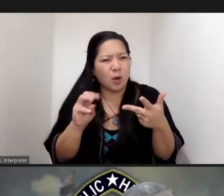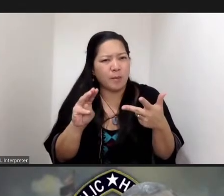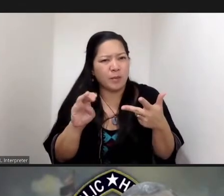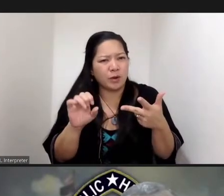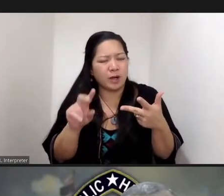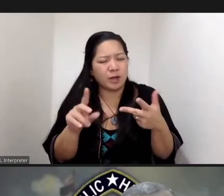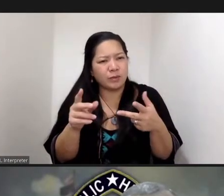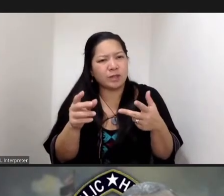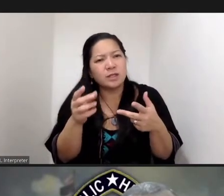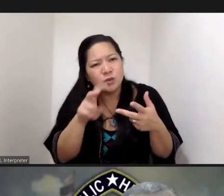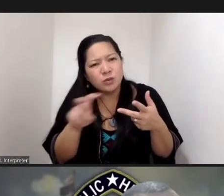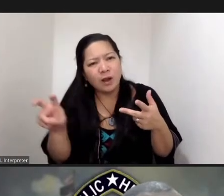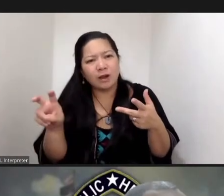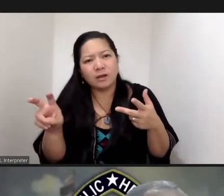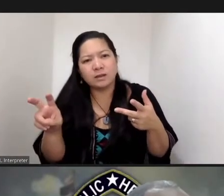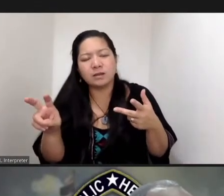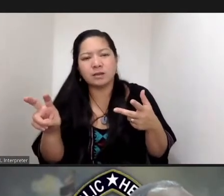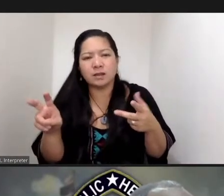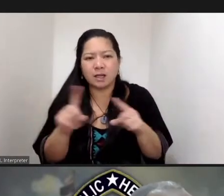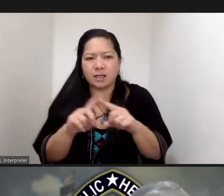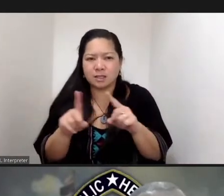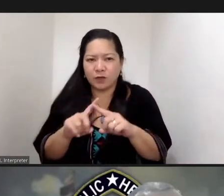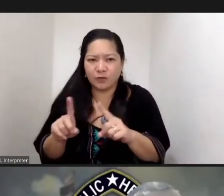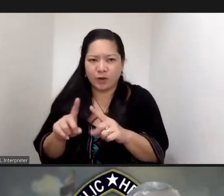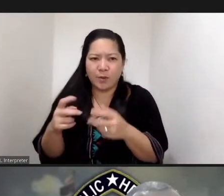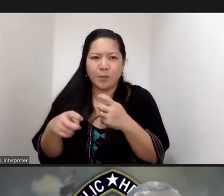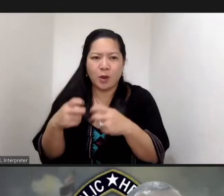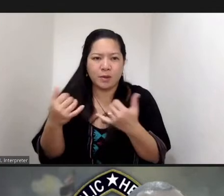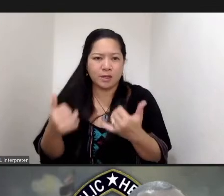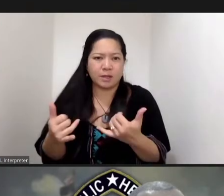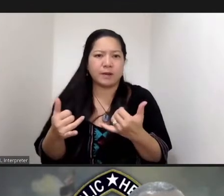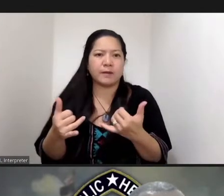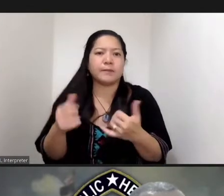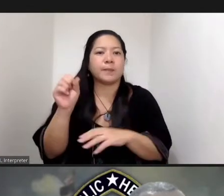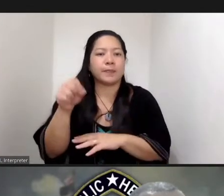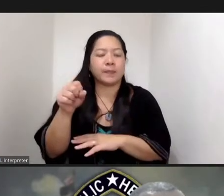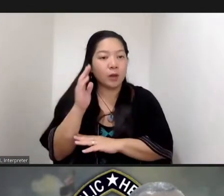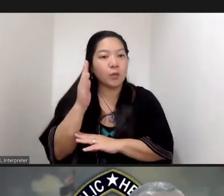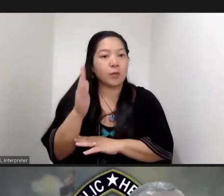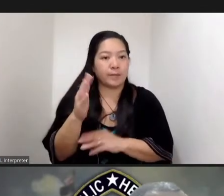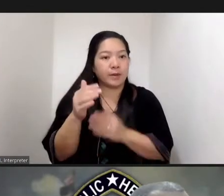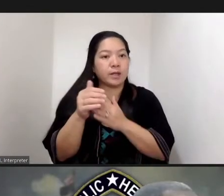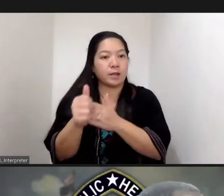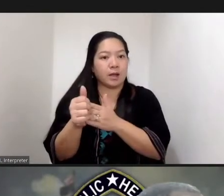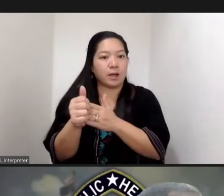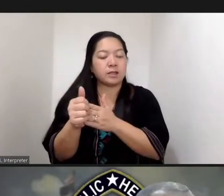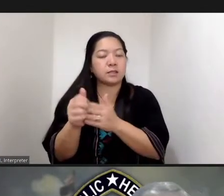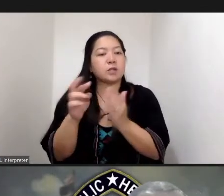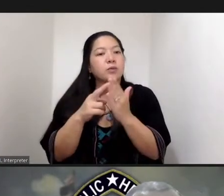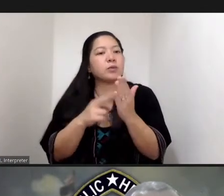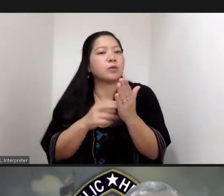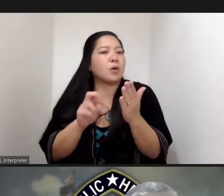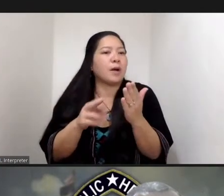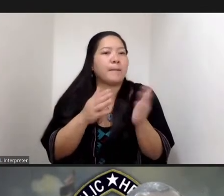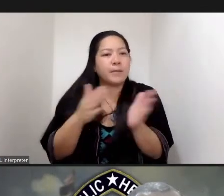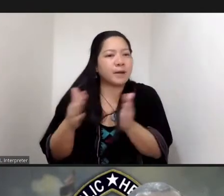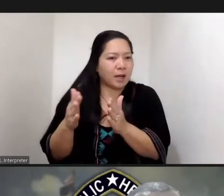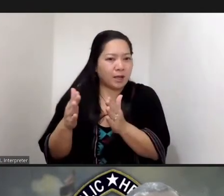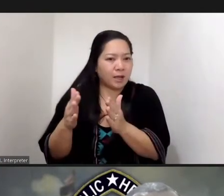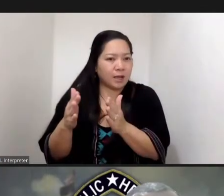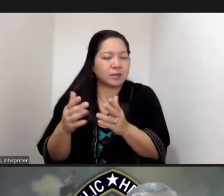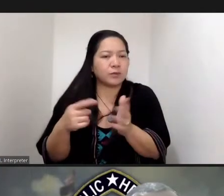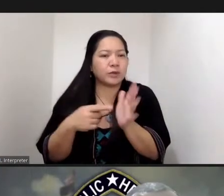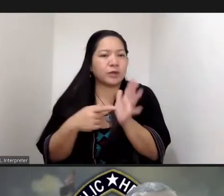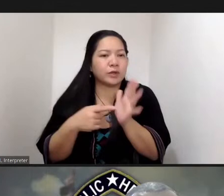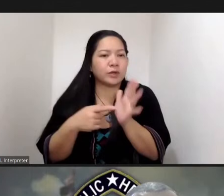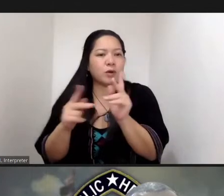transmissible and it presents different problem sets. So yes, there will be guidance that comes out. We are stockpiling on